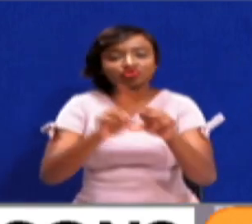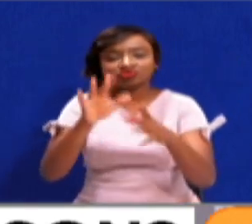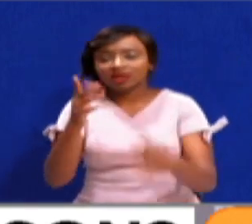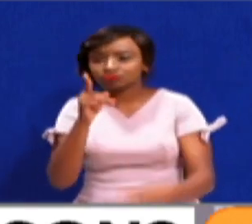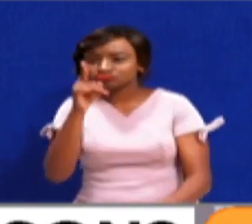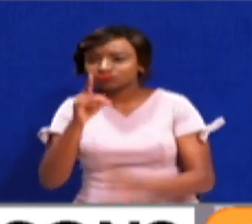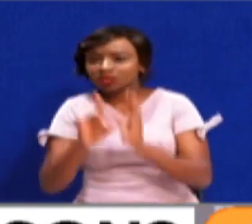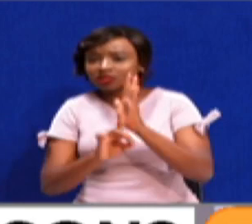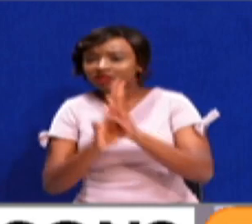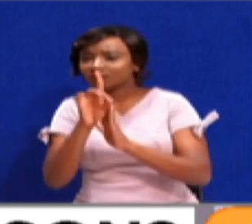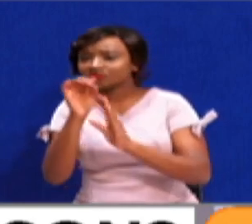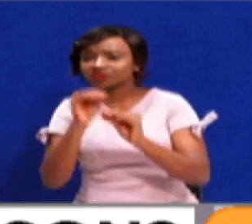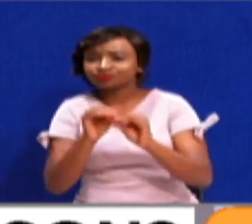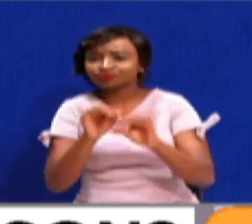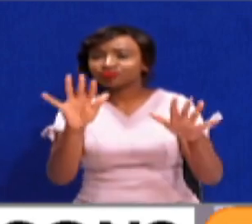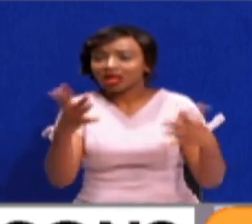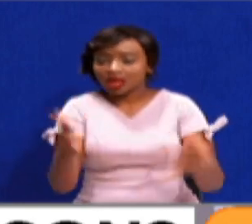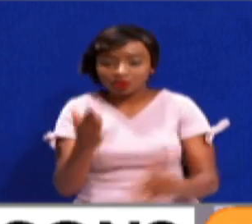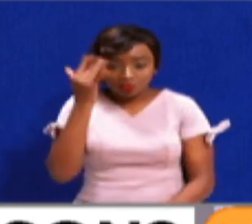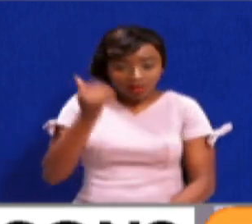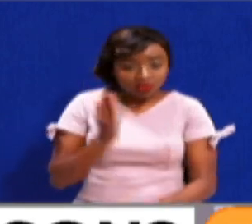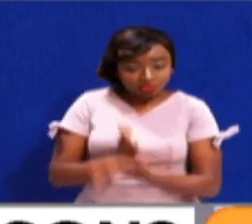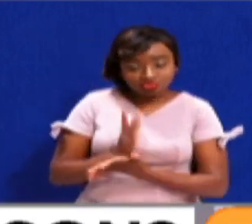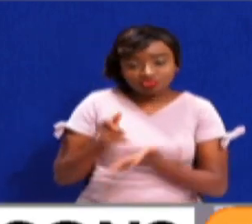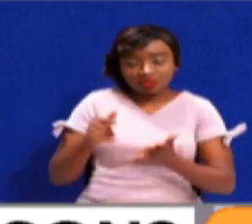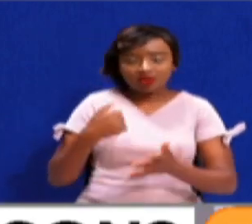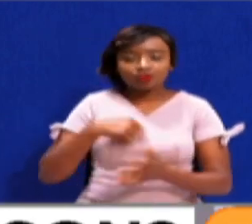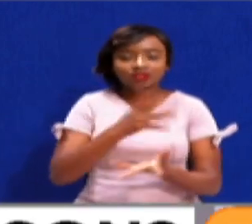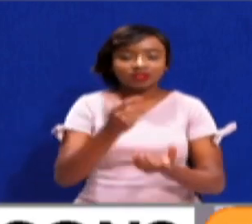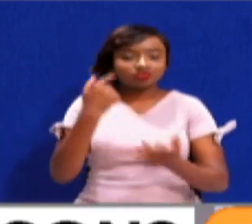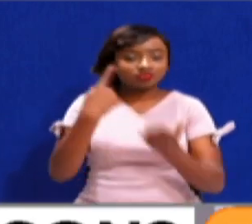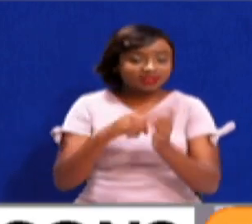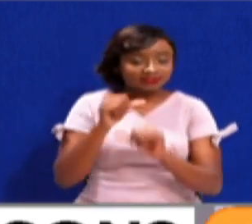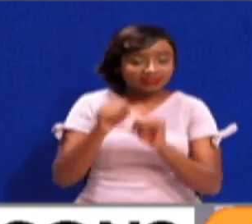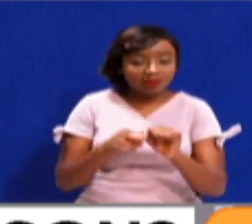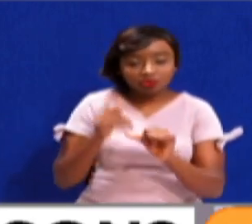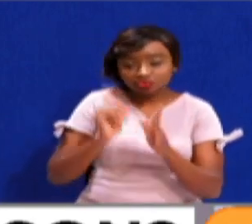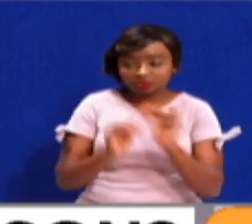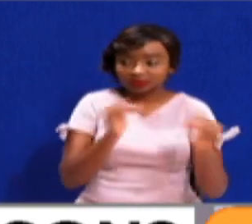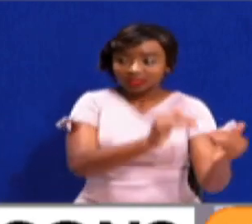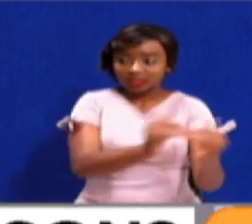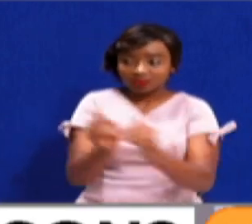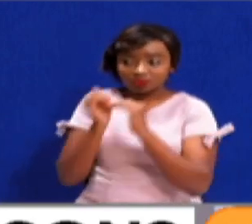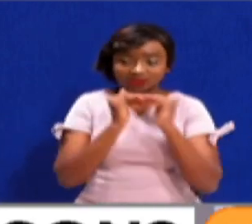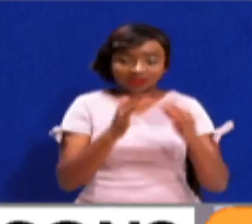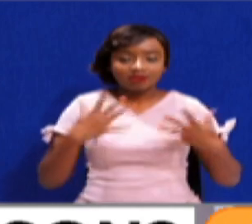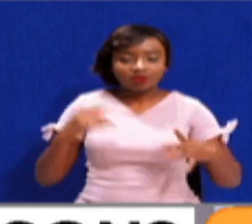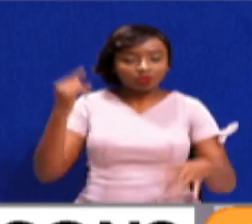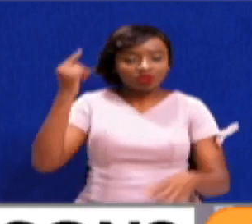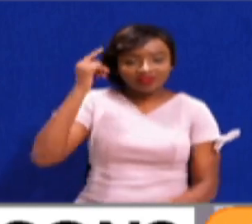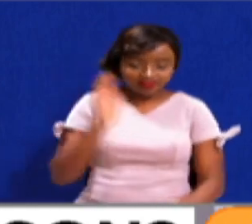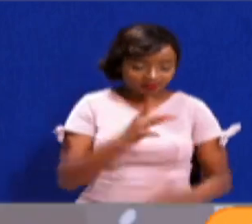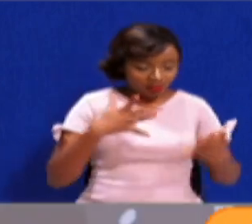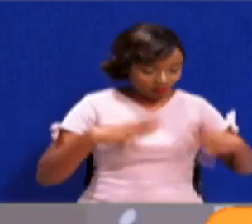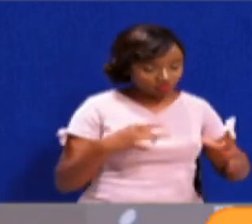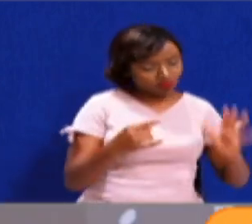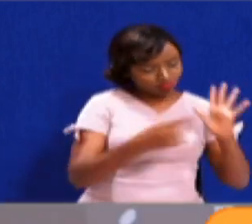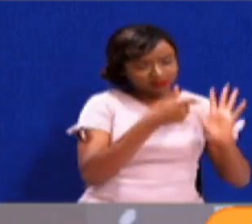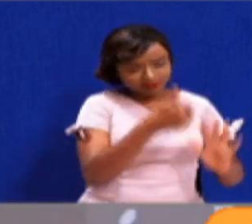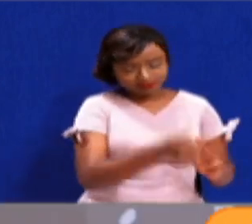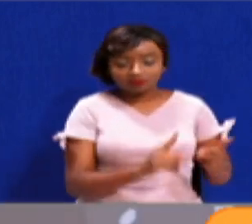development distributed? Because at the end of the day, we must talk about the question of equity. Those who are talking about population have a point. Those who are talking about